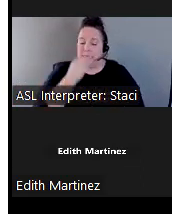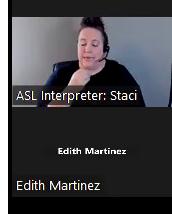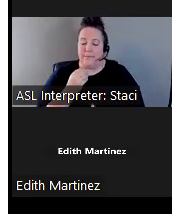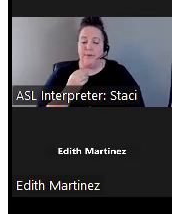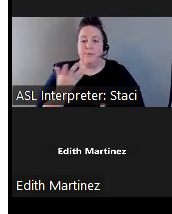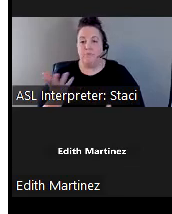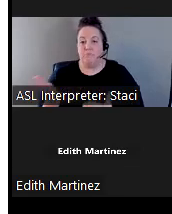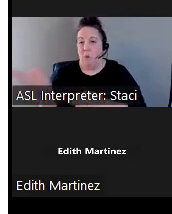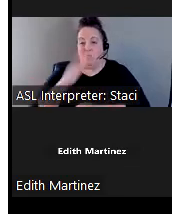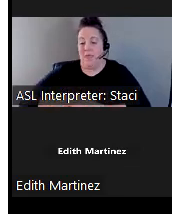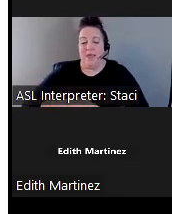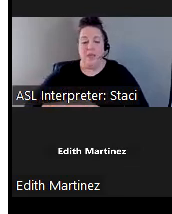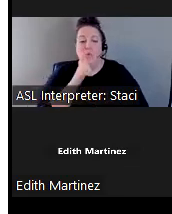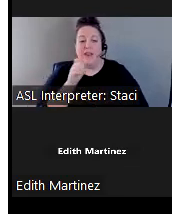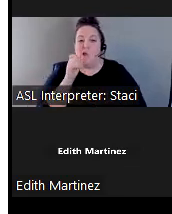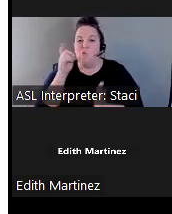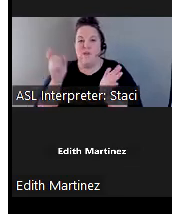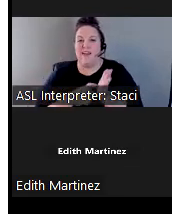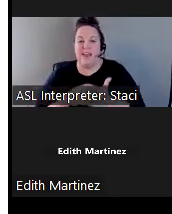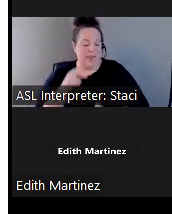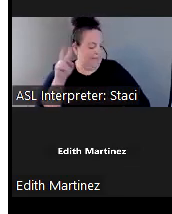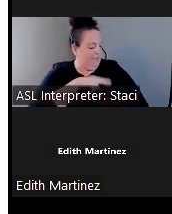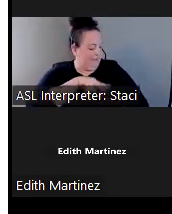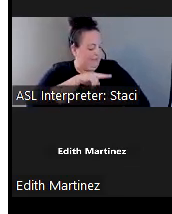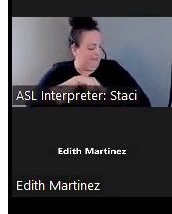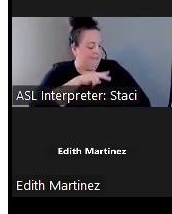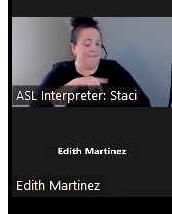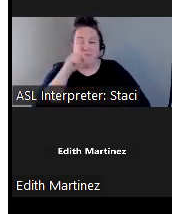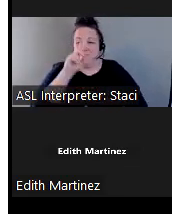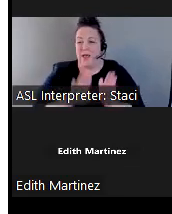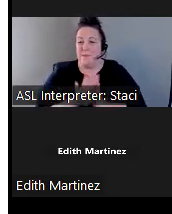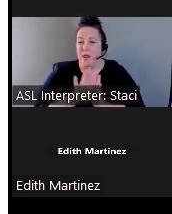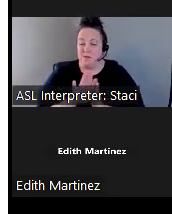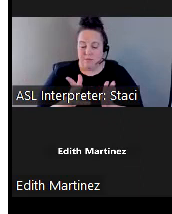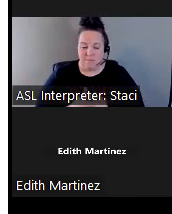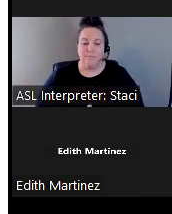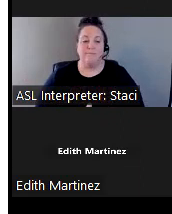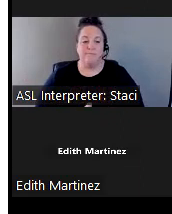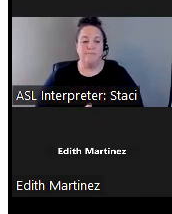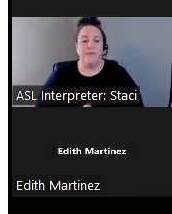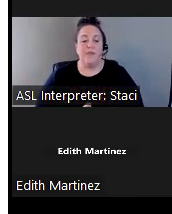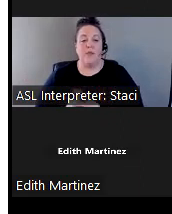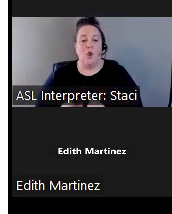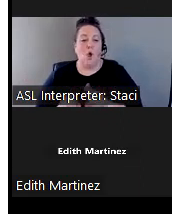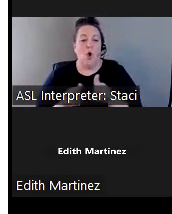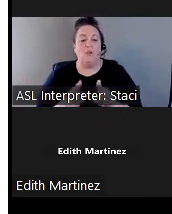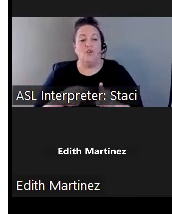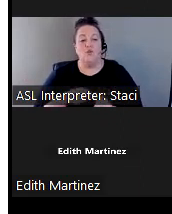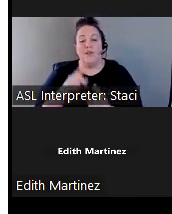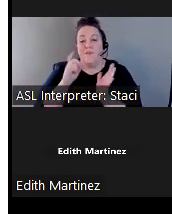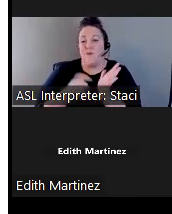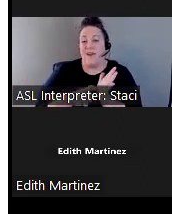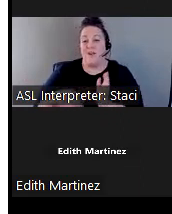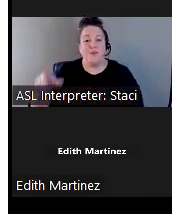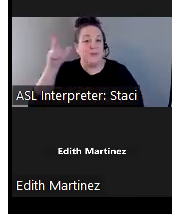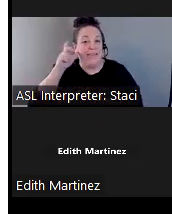so we don't necessarily recognize that just developmentally. We also, like we mentioned, those hearing differences